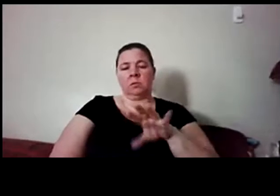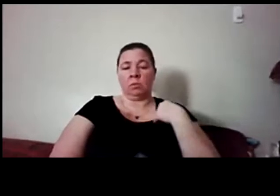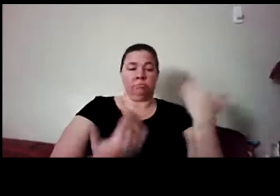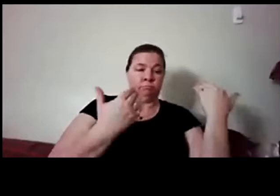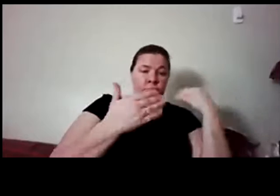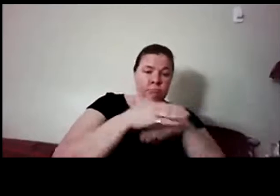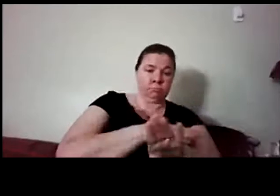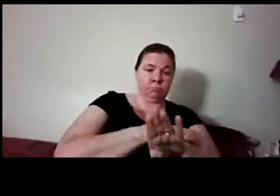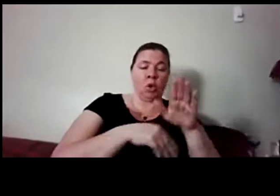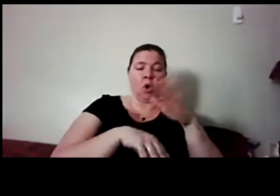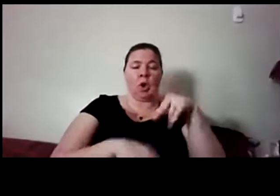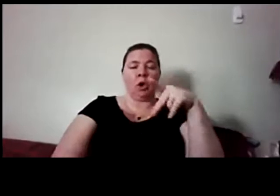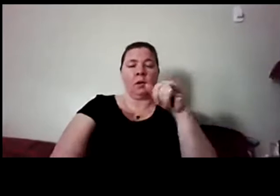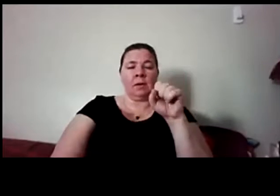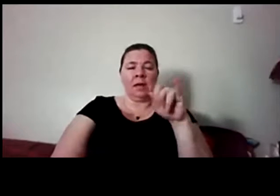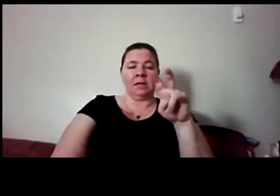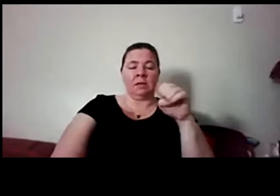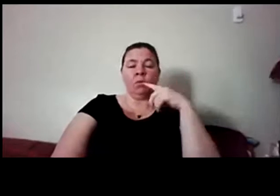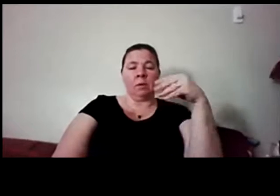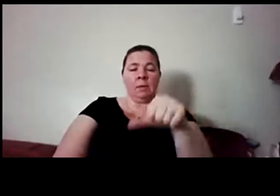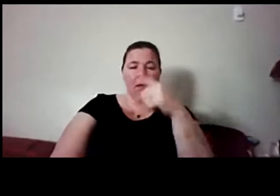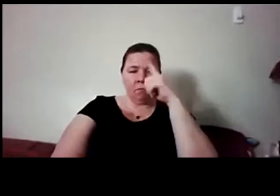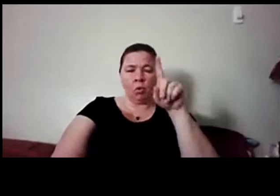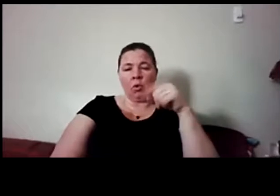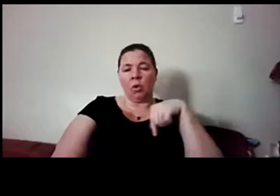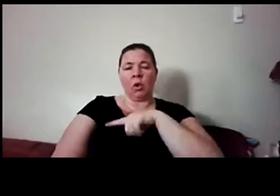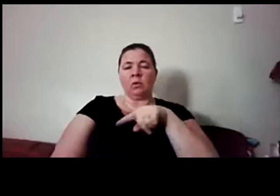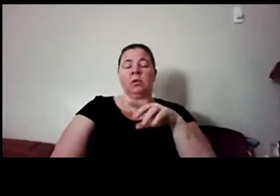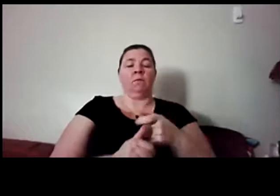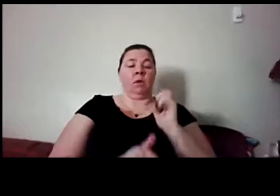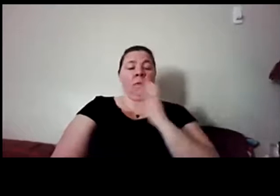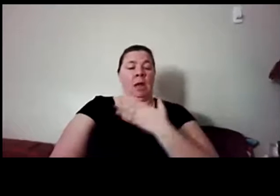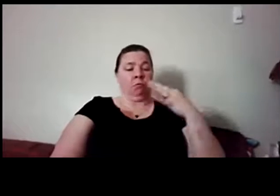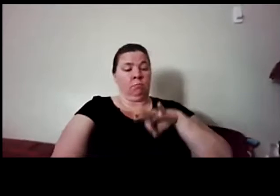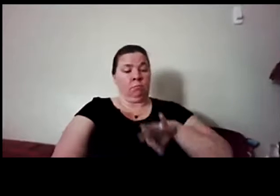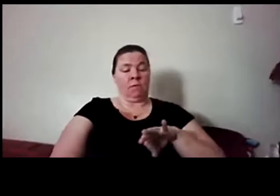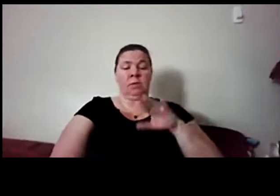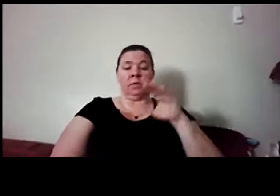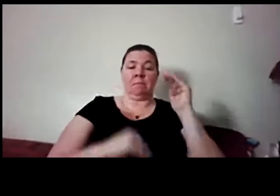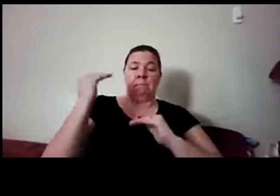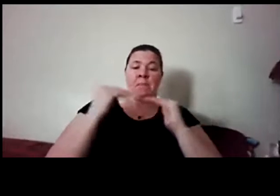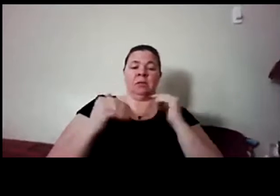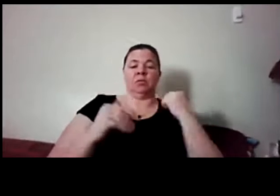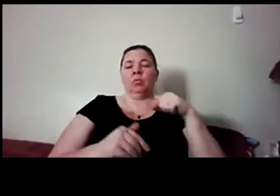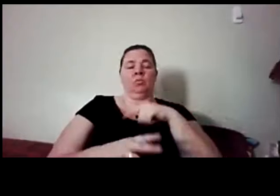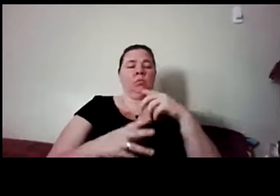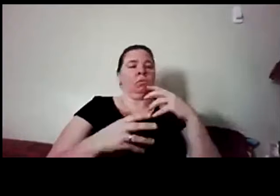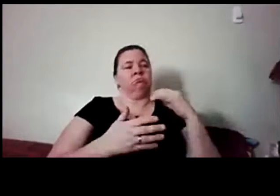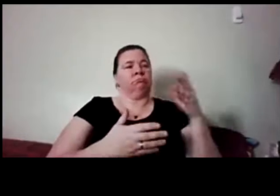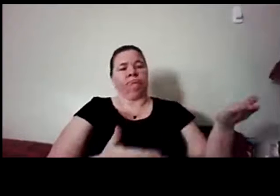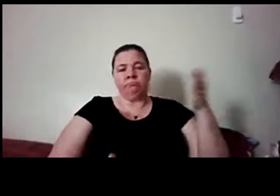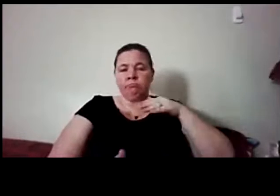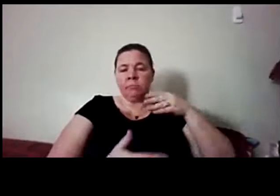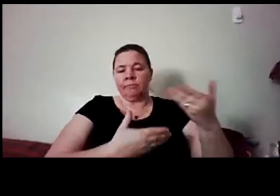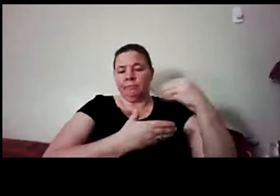Subsequently, Onpassive will pay for us from our profits. And the balance we can take home.